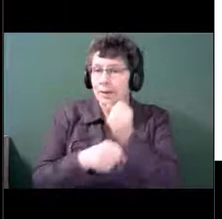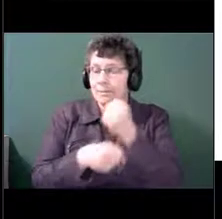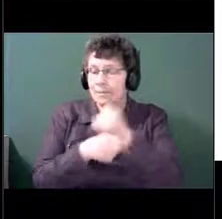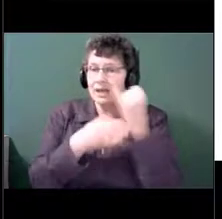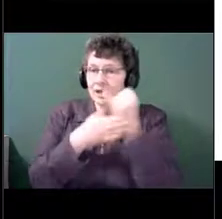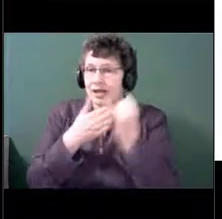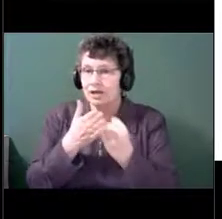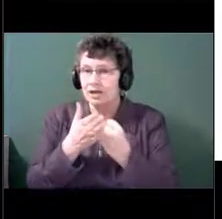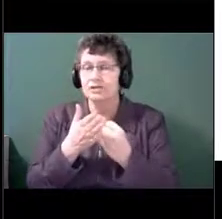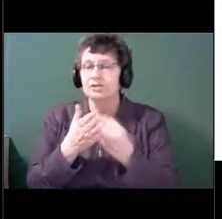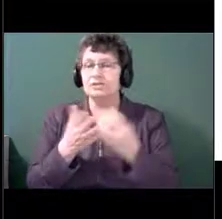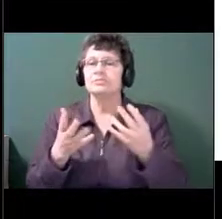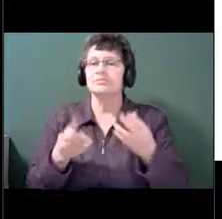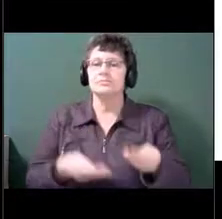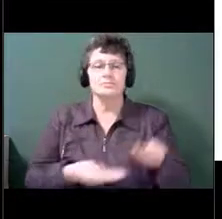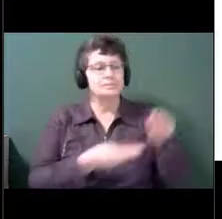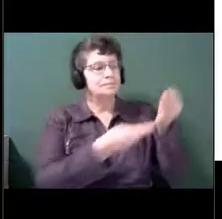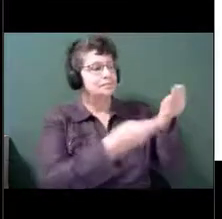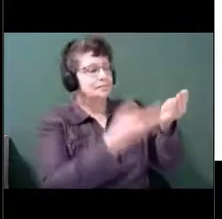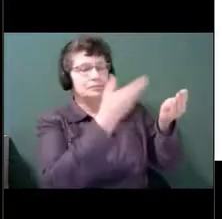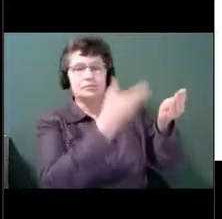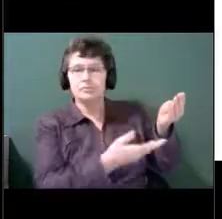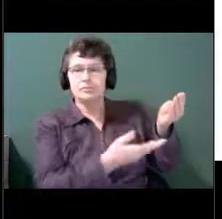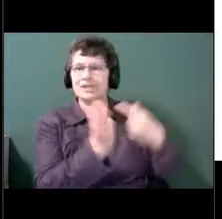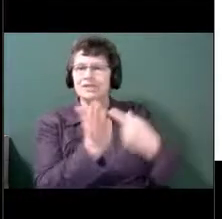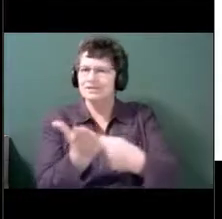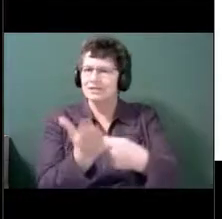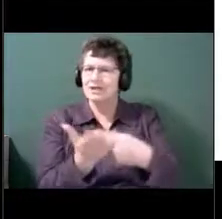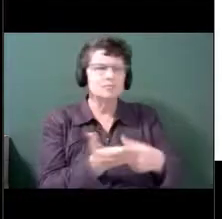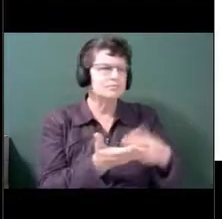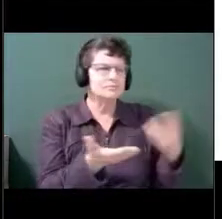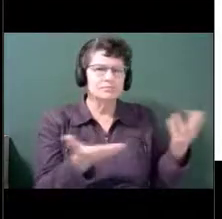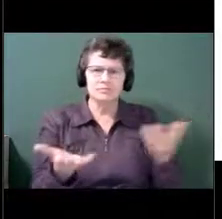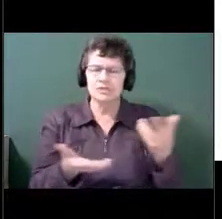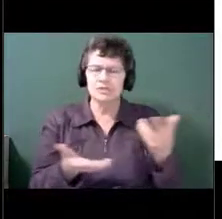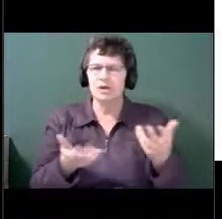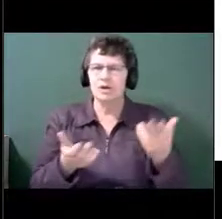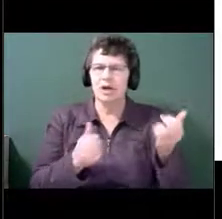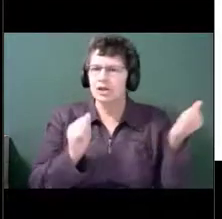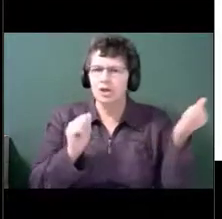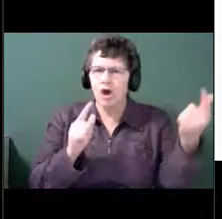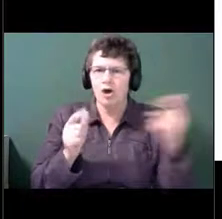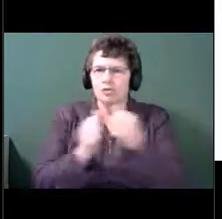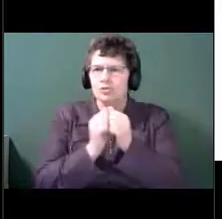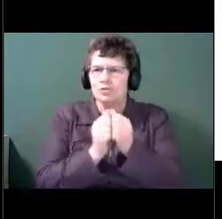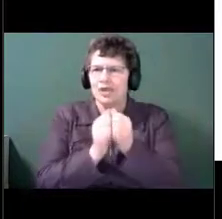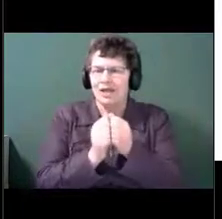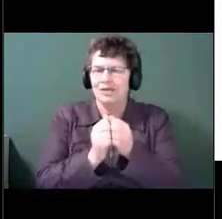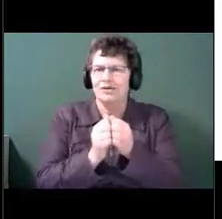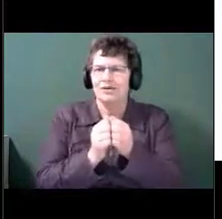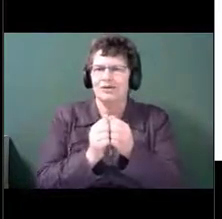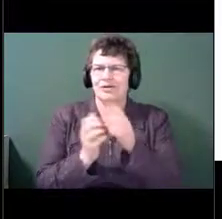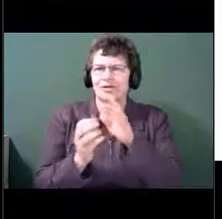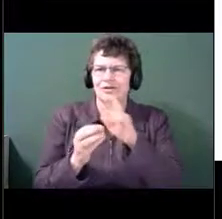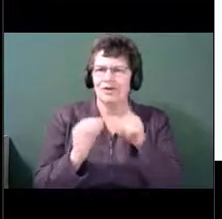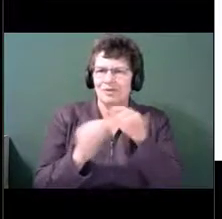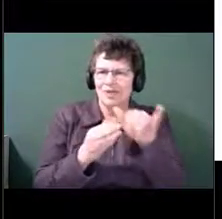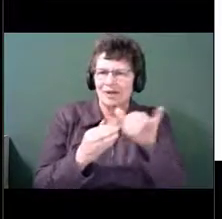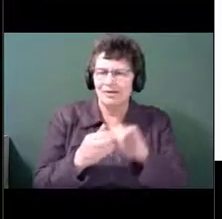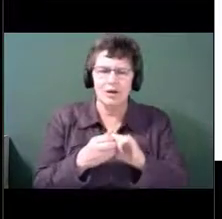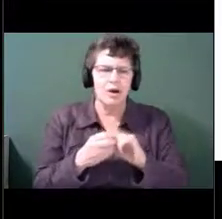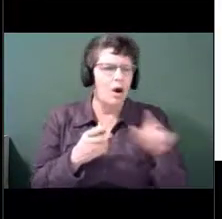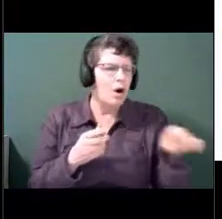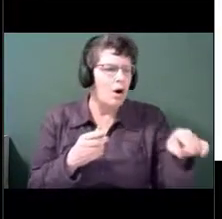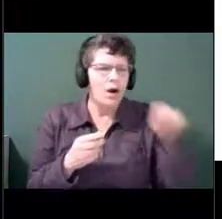all talked about the piece. And it was almost like a love-in. Like, everybody was really pleased for